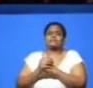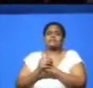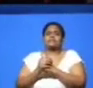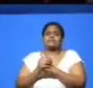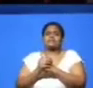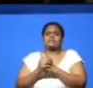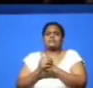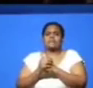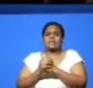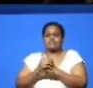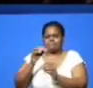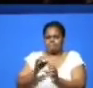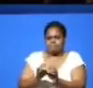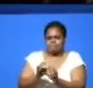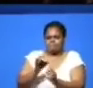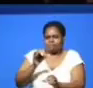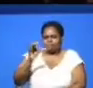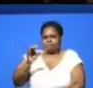Tied at the stake.